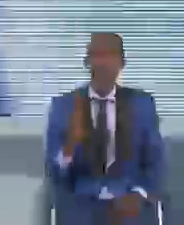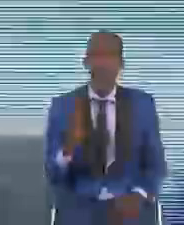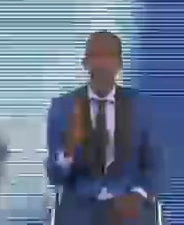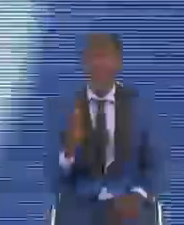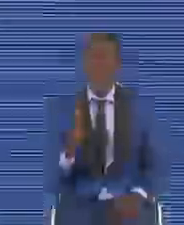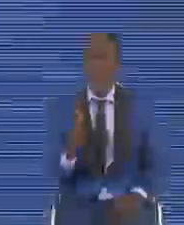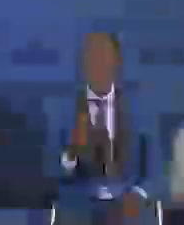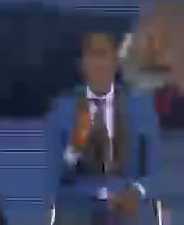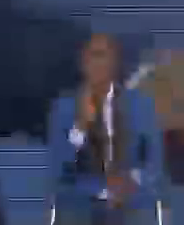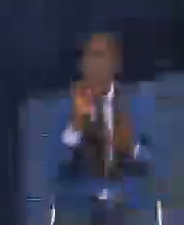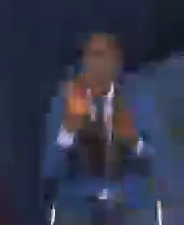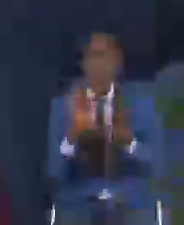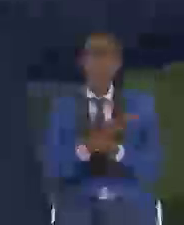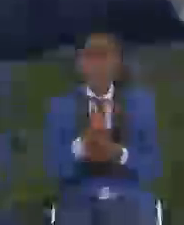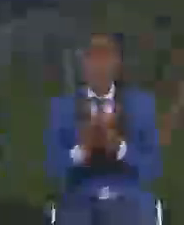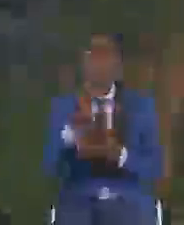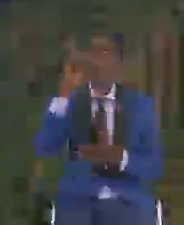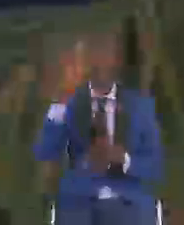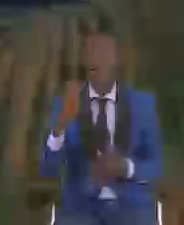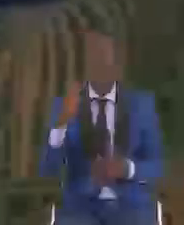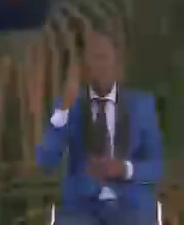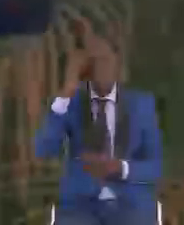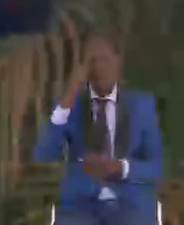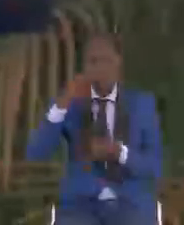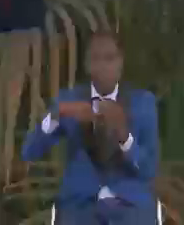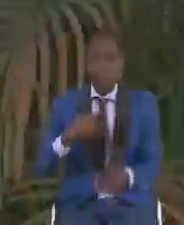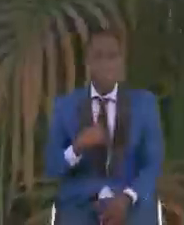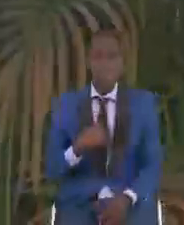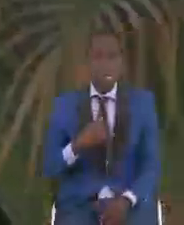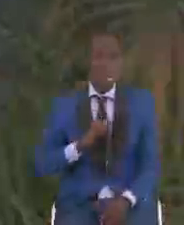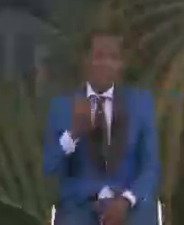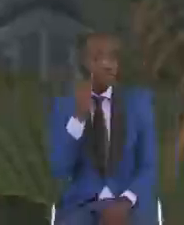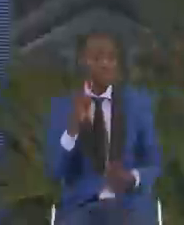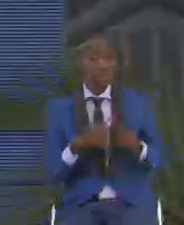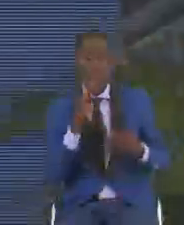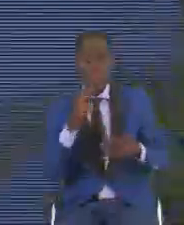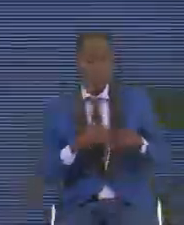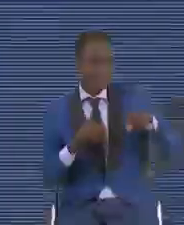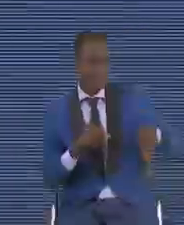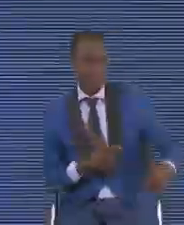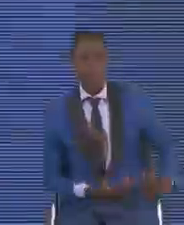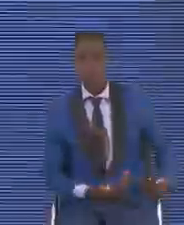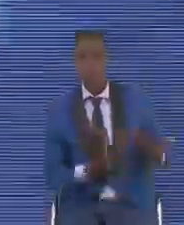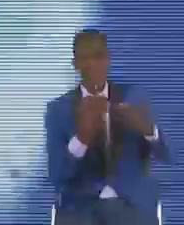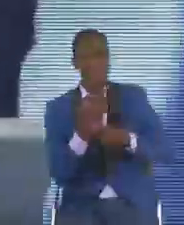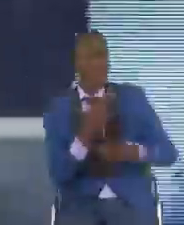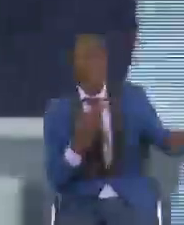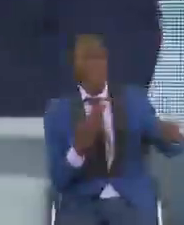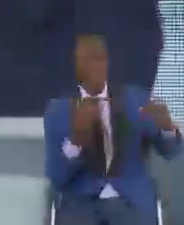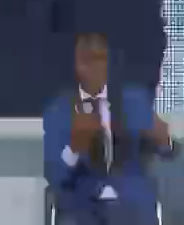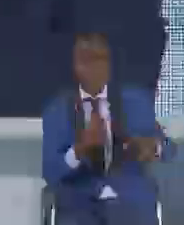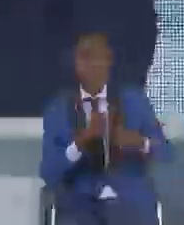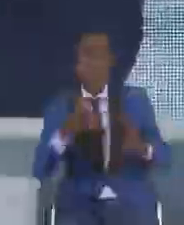me. I should have been in hell even now, but that God could think of me to